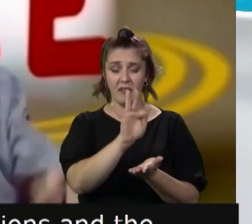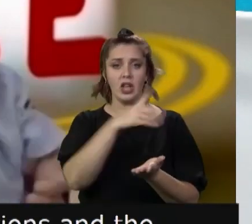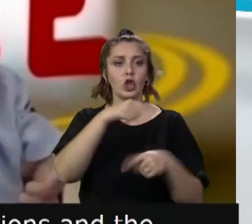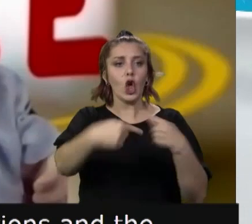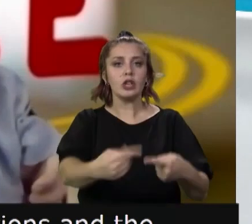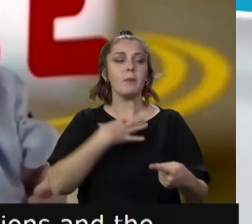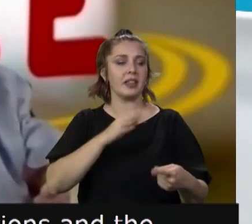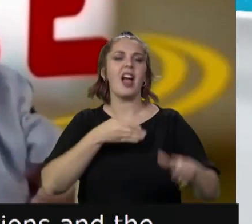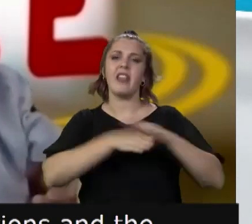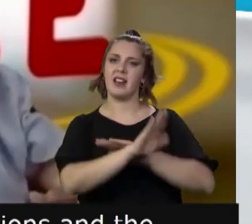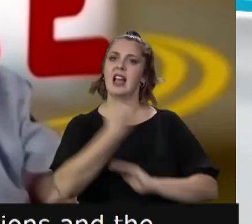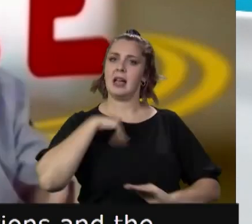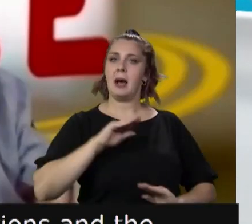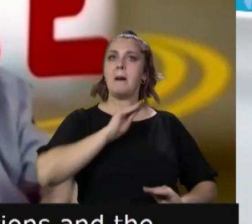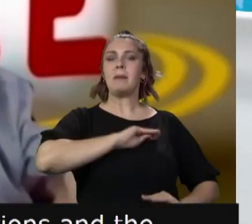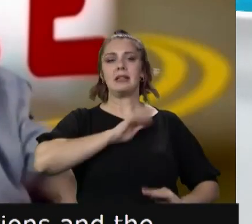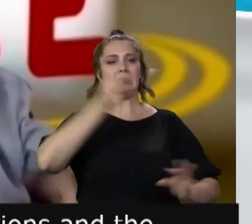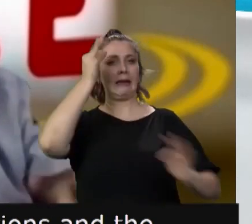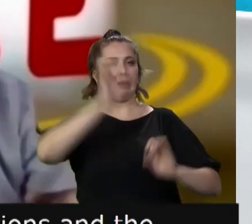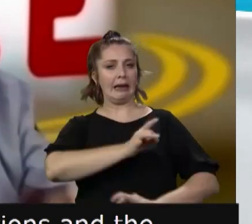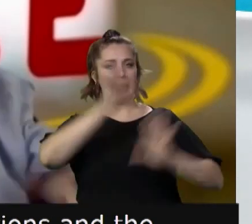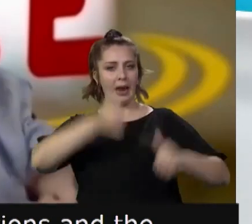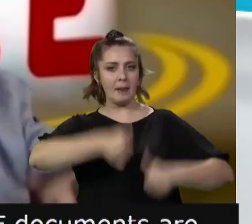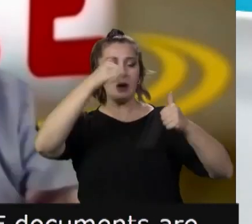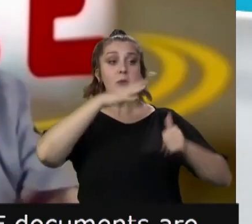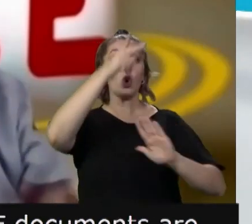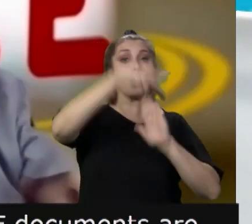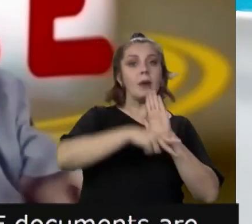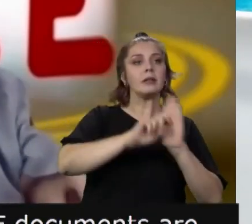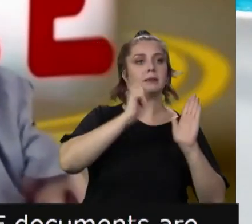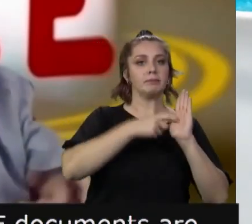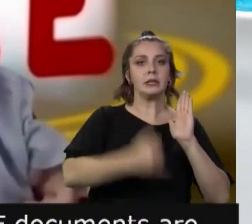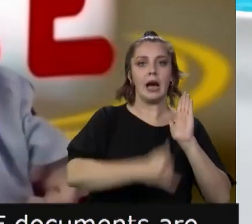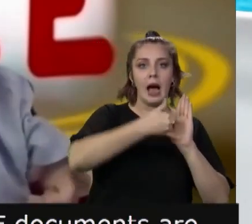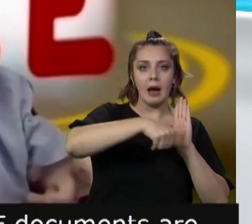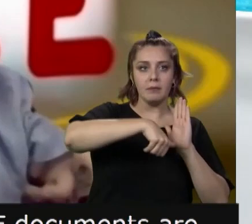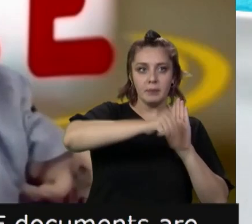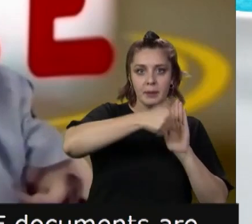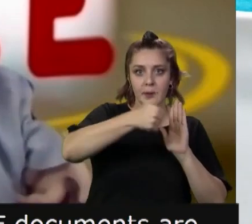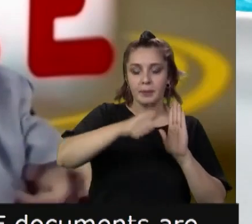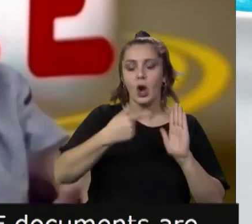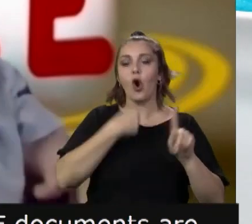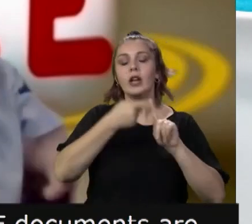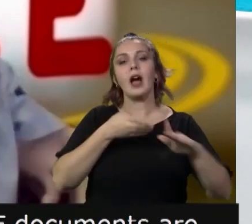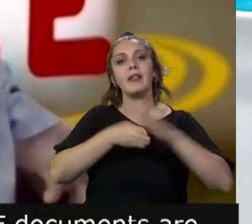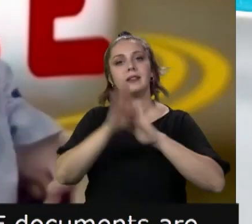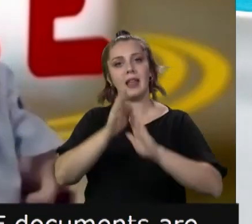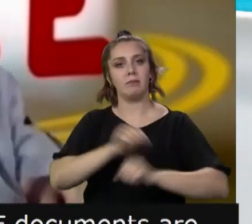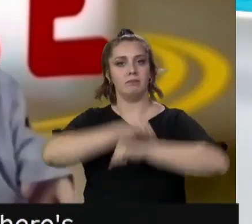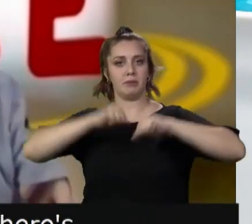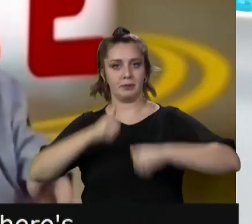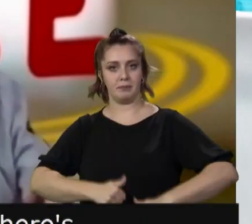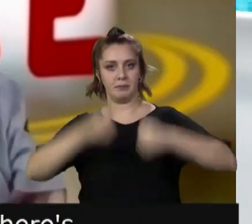are more accessible. It's much more defined. There's regulations, there's legislation for that, so that